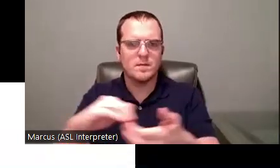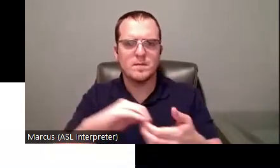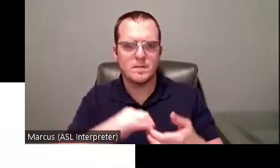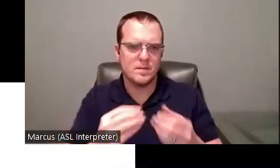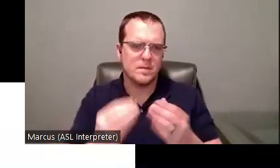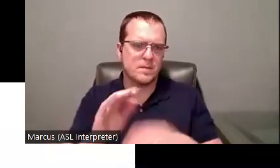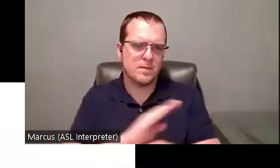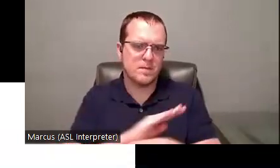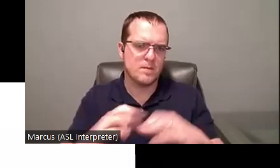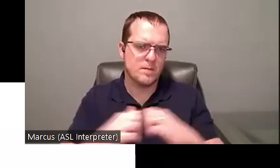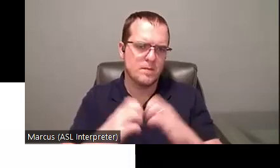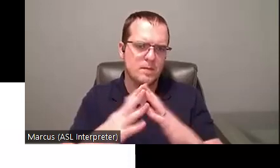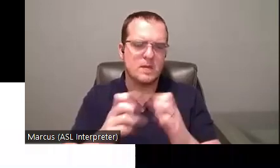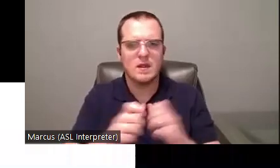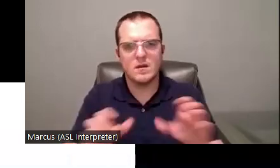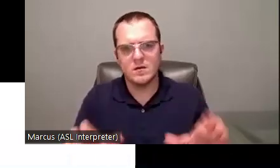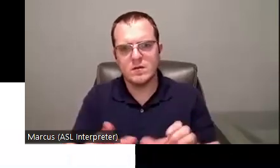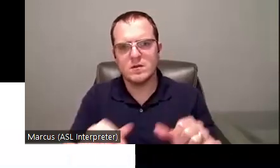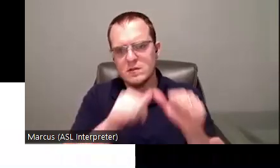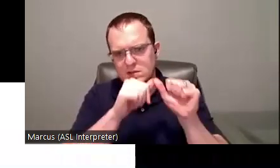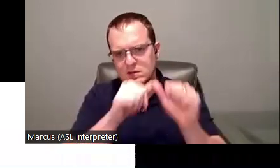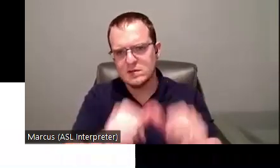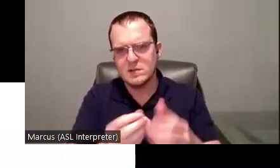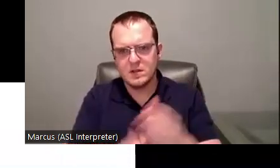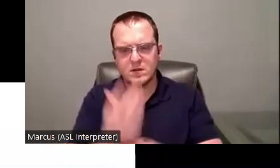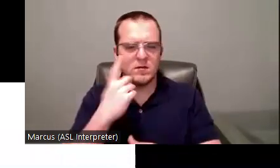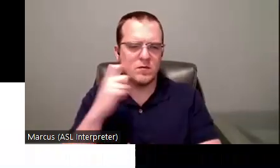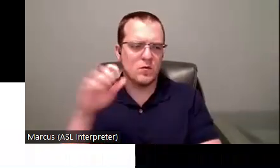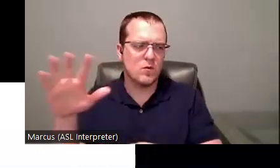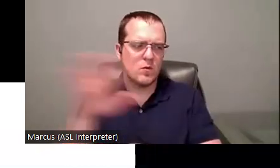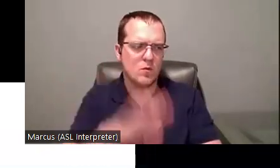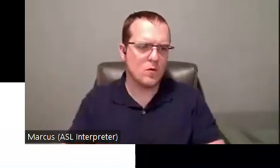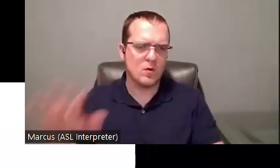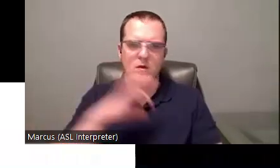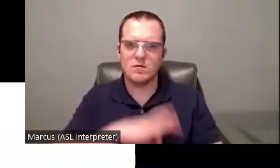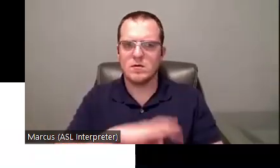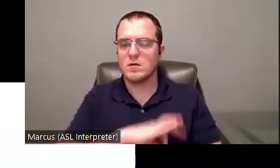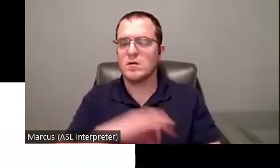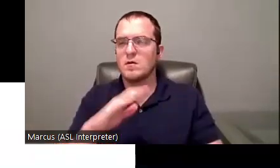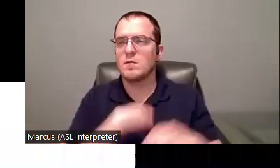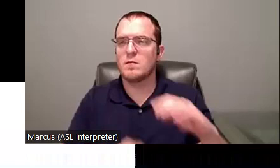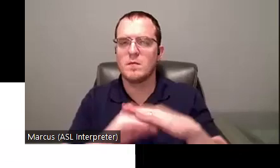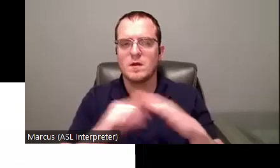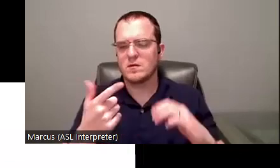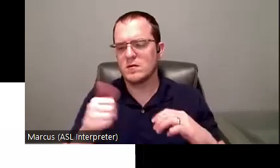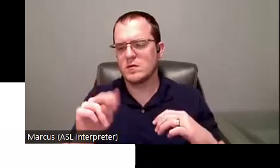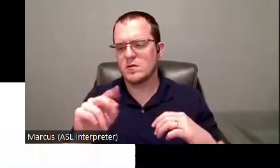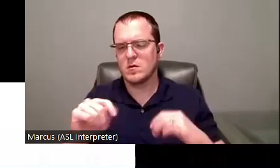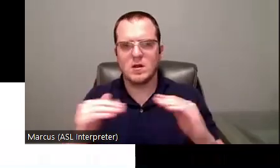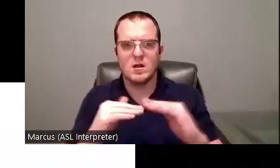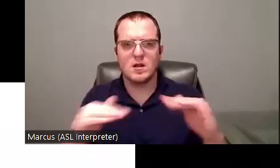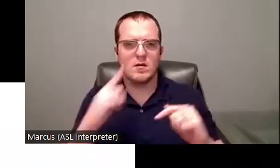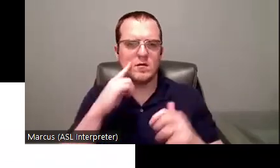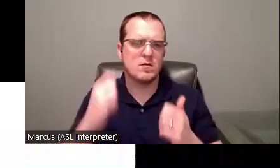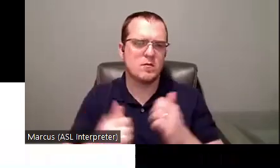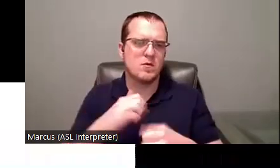and foster sustainable prosperity across Pittsburgh. The maximum grant level for most areas of the